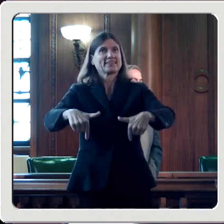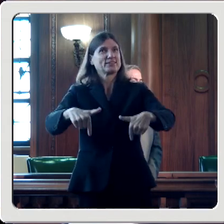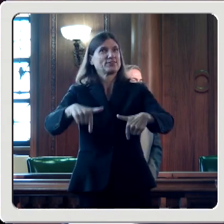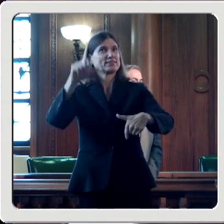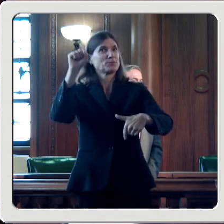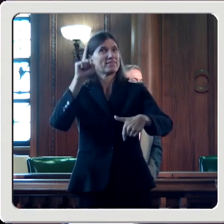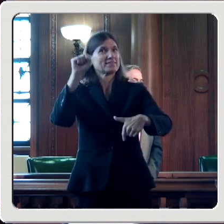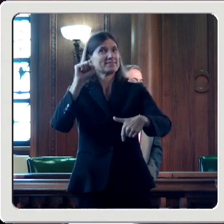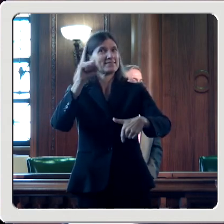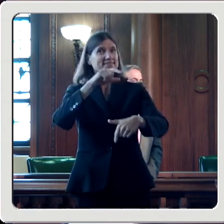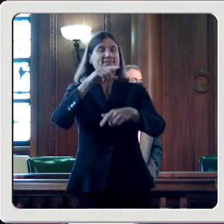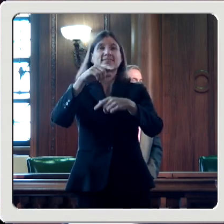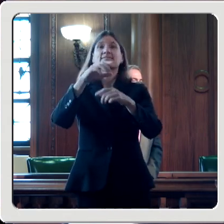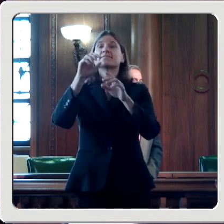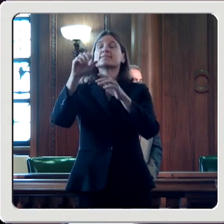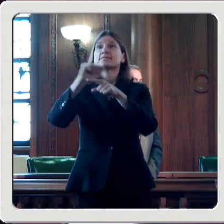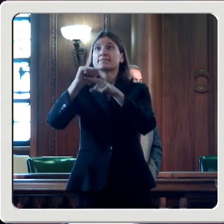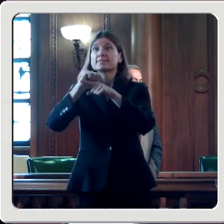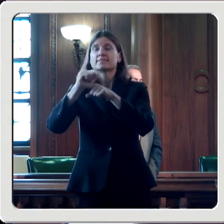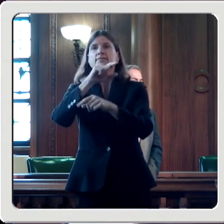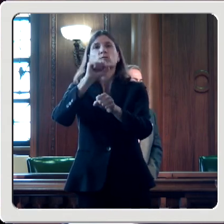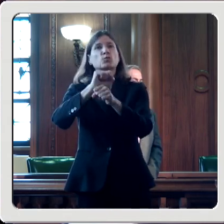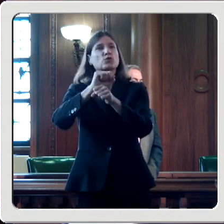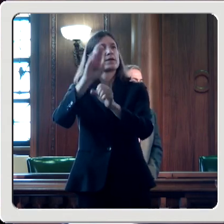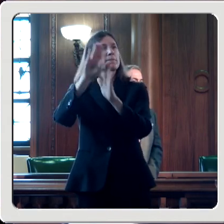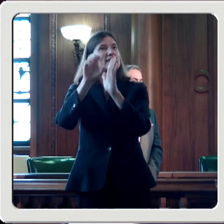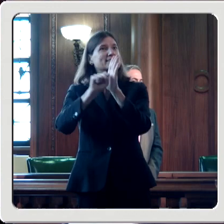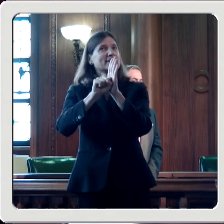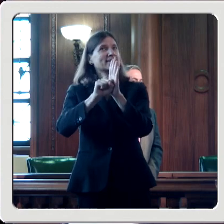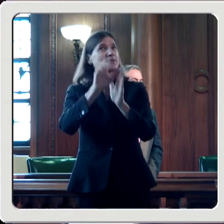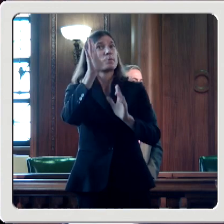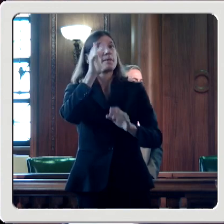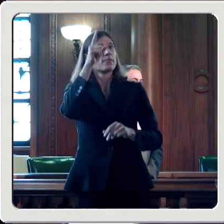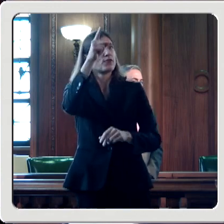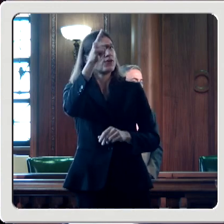been a very nice set of programs that